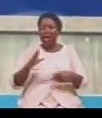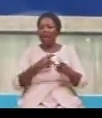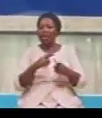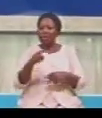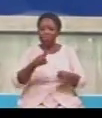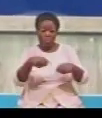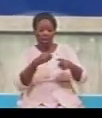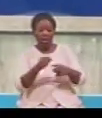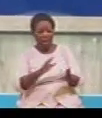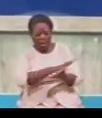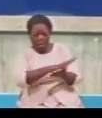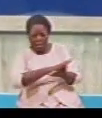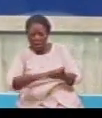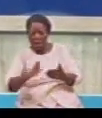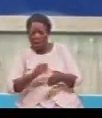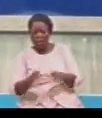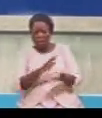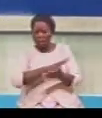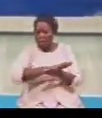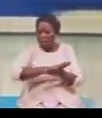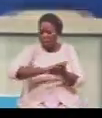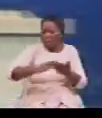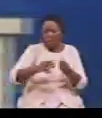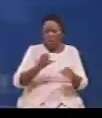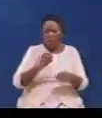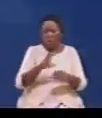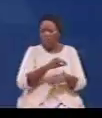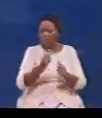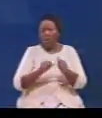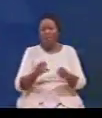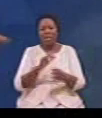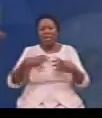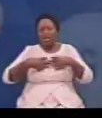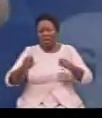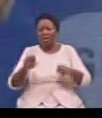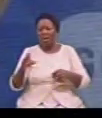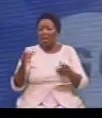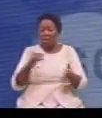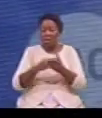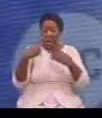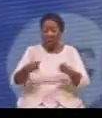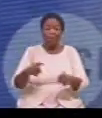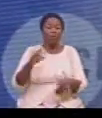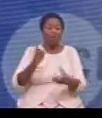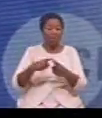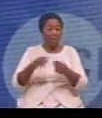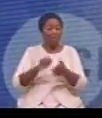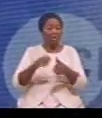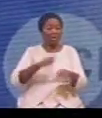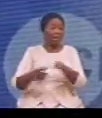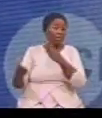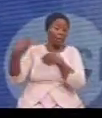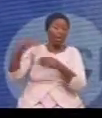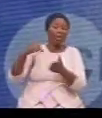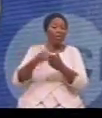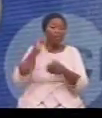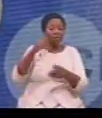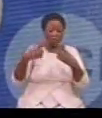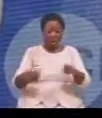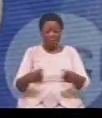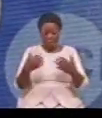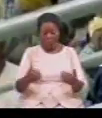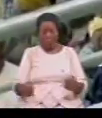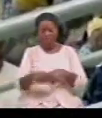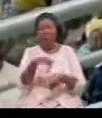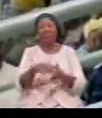were cleared, they were cleansed, they were healed. It happened then in the past, it will happen